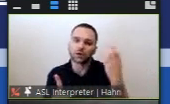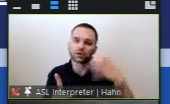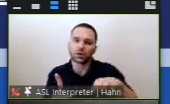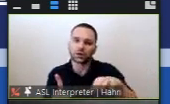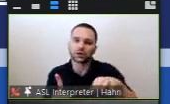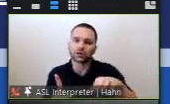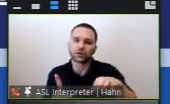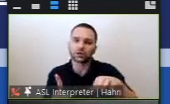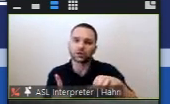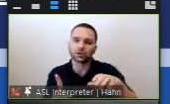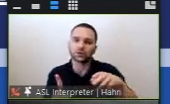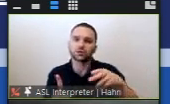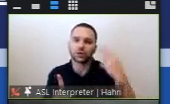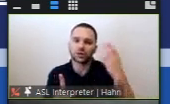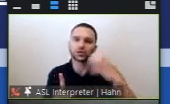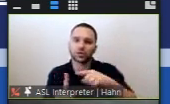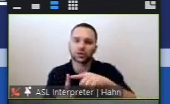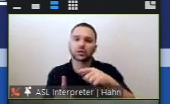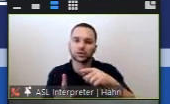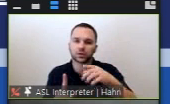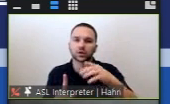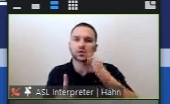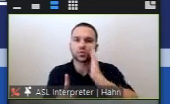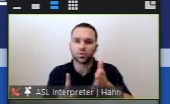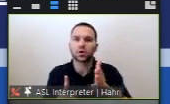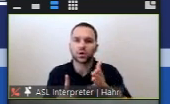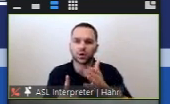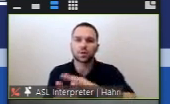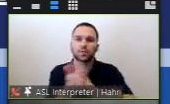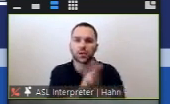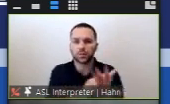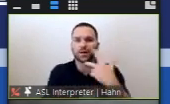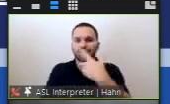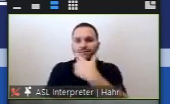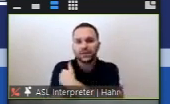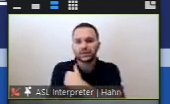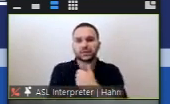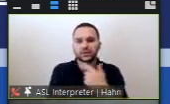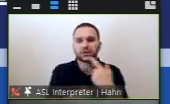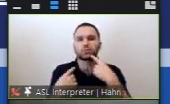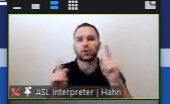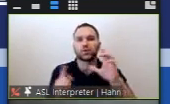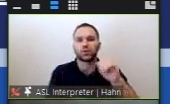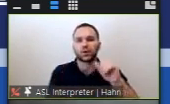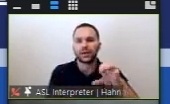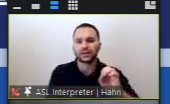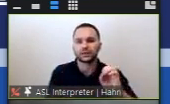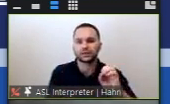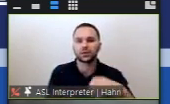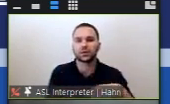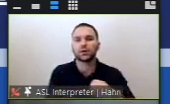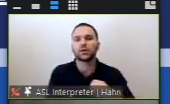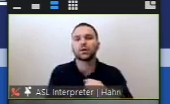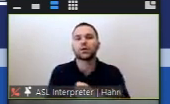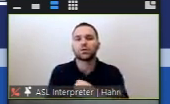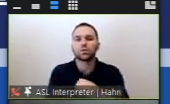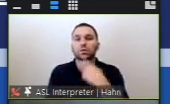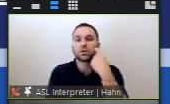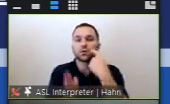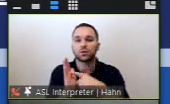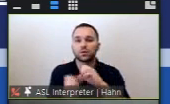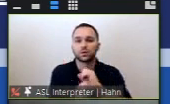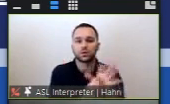it is that you are going to become a vaccine breakthrough case. We know that throughout the pandemic, we've really seen the highest rates of